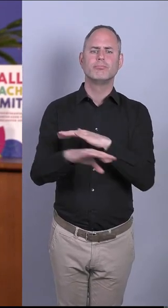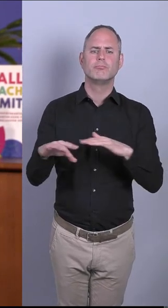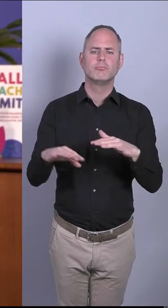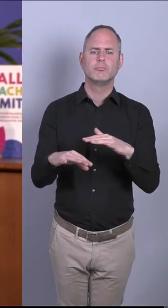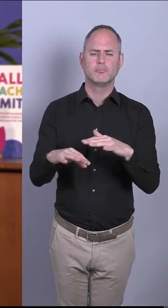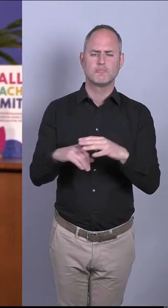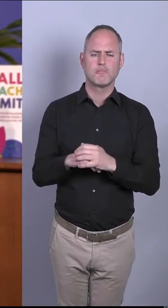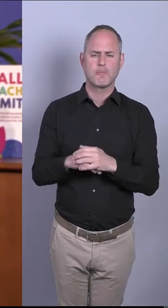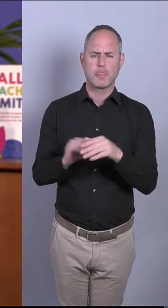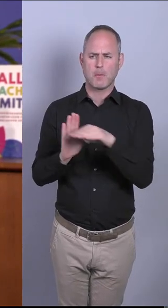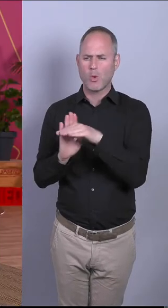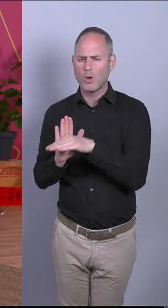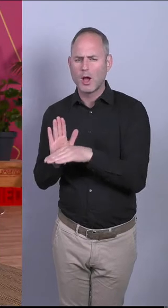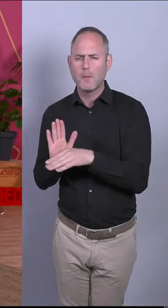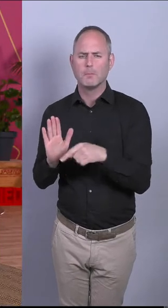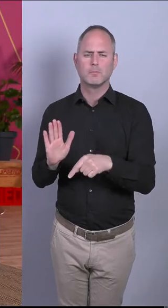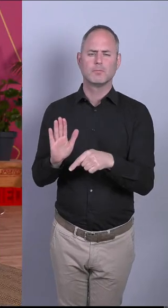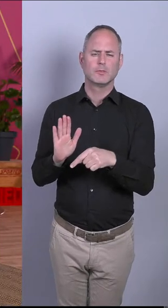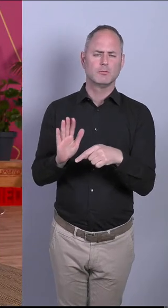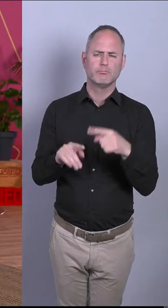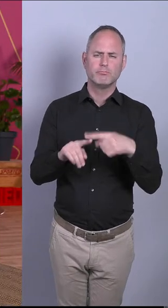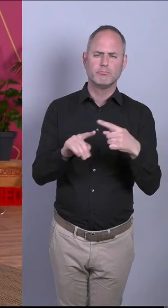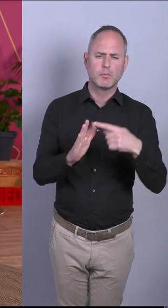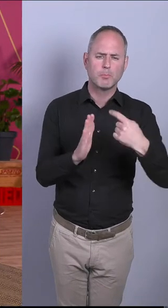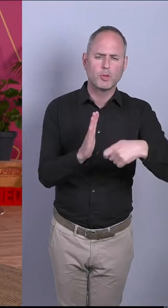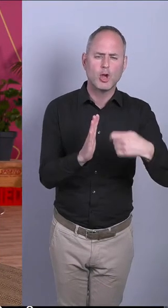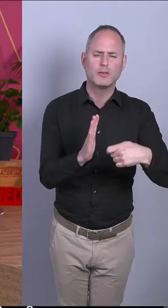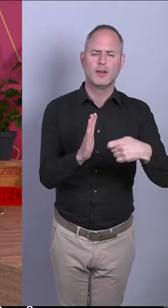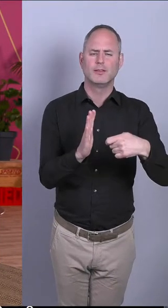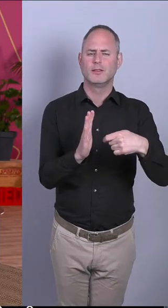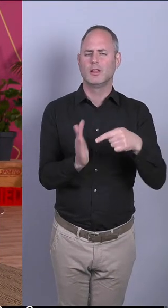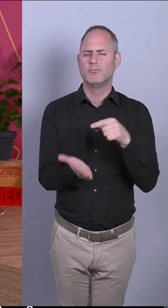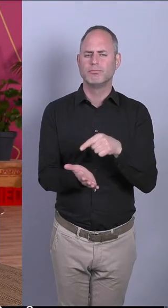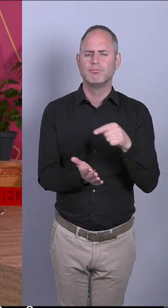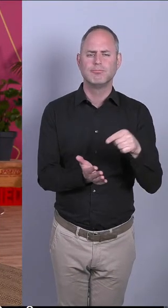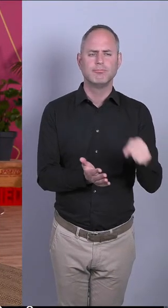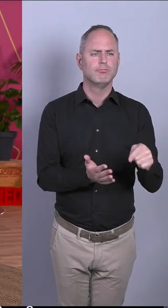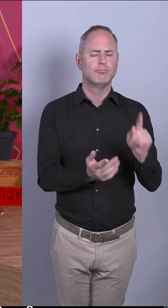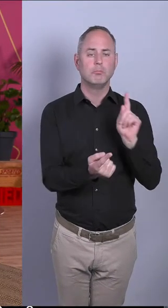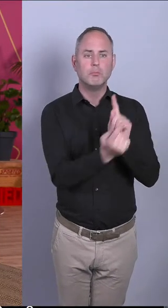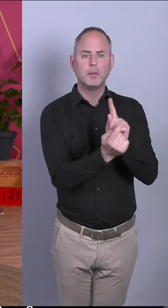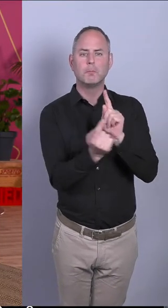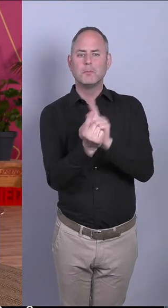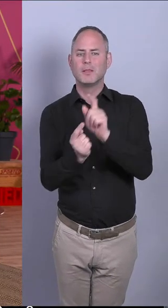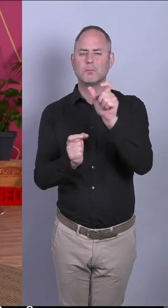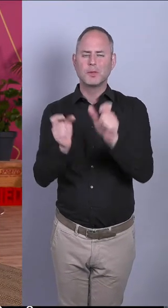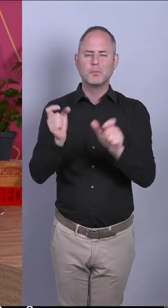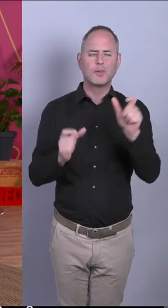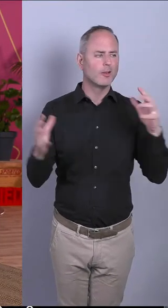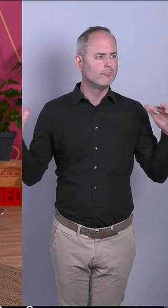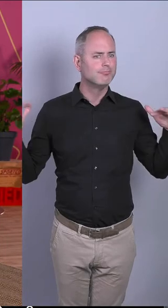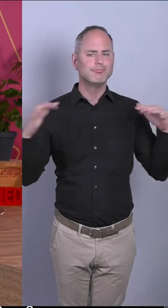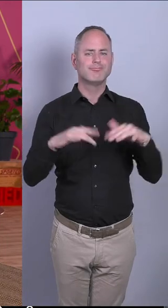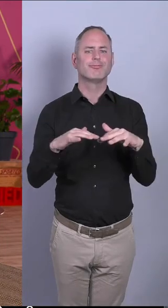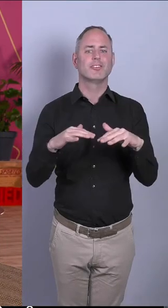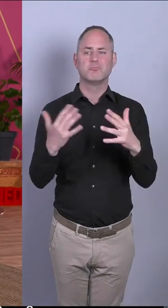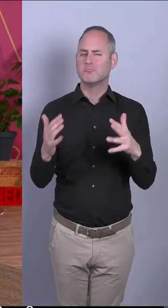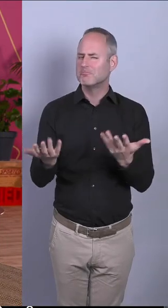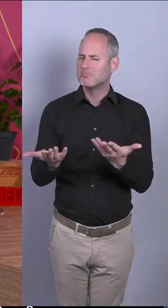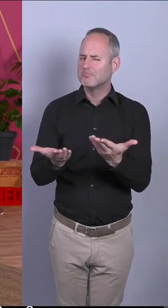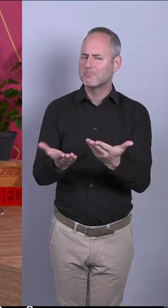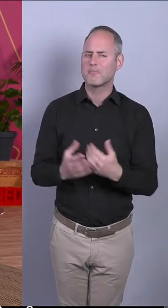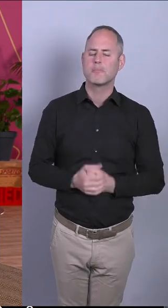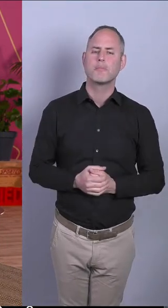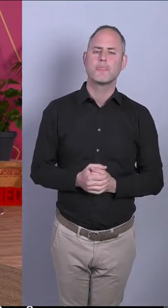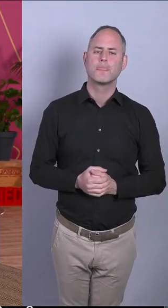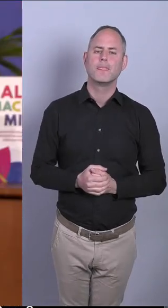have the Host Town program. This is why we have all the projects during the World Games. And the fascinating thing is